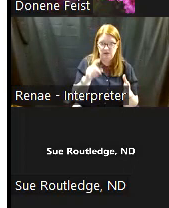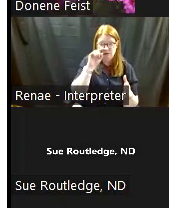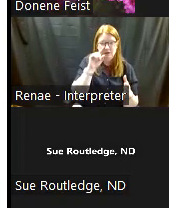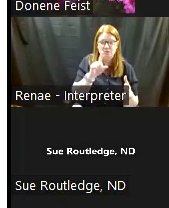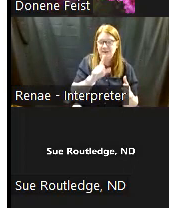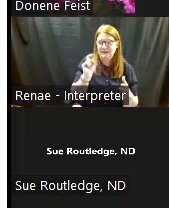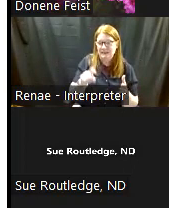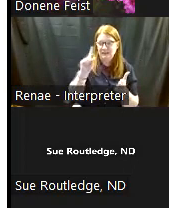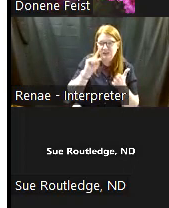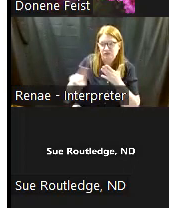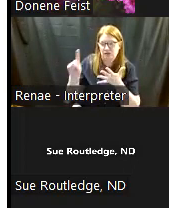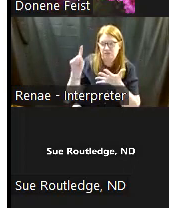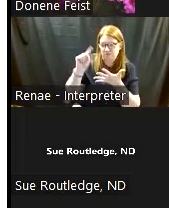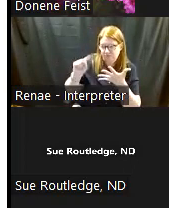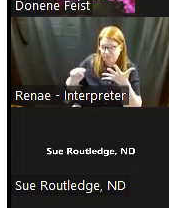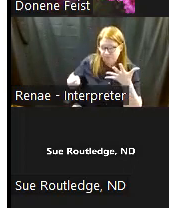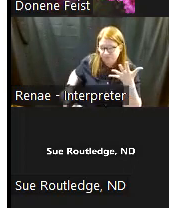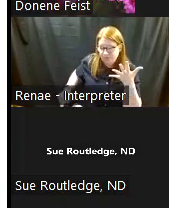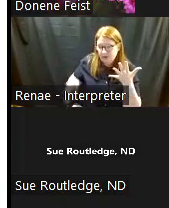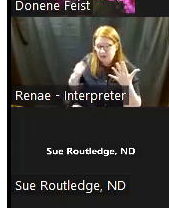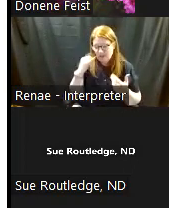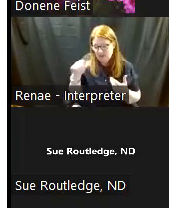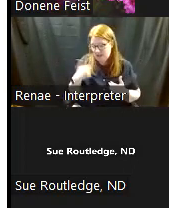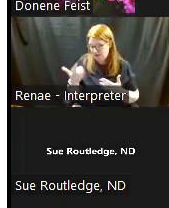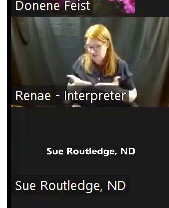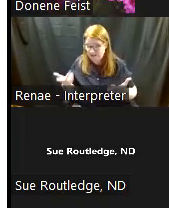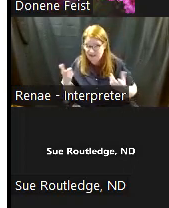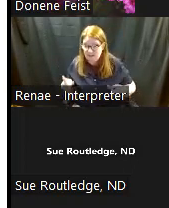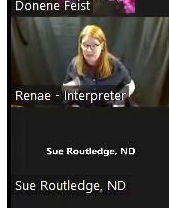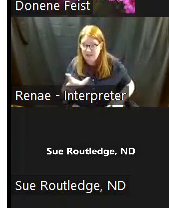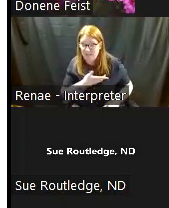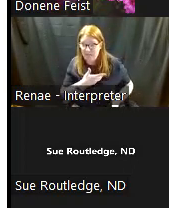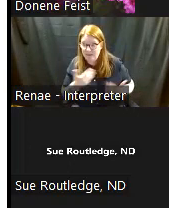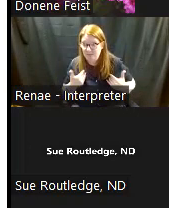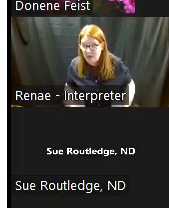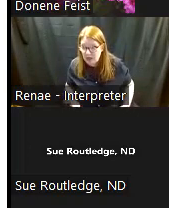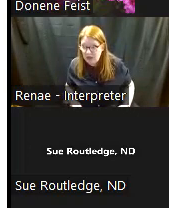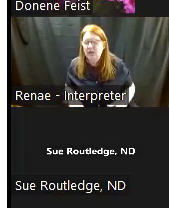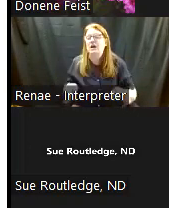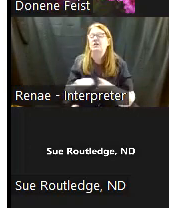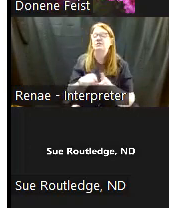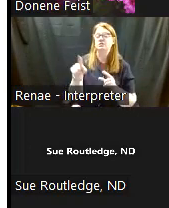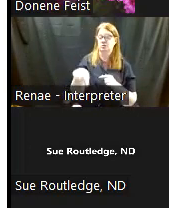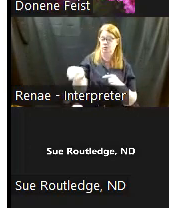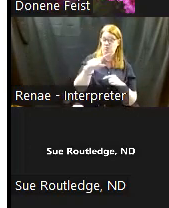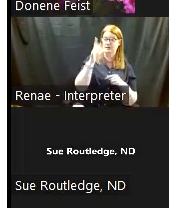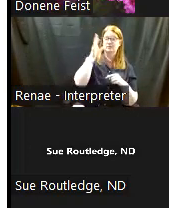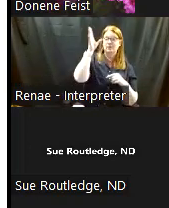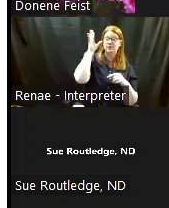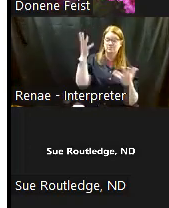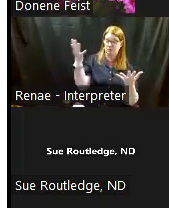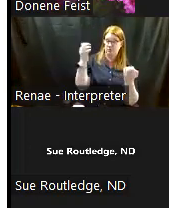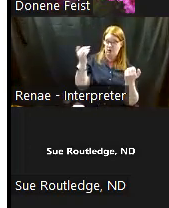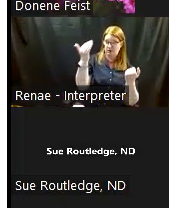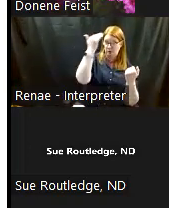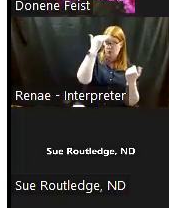because if something else is going on in the baby's body, we really, obviously, and you as a parent, you want to know that. I've had kids